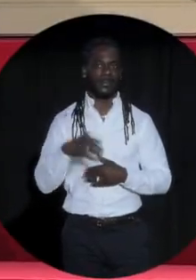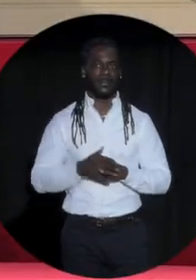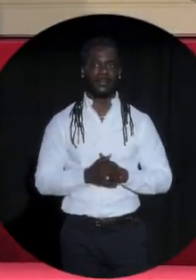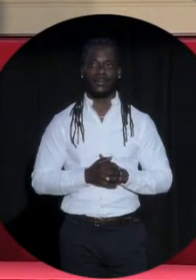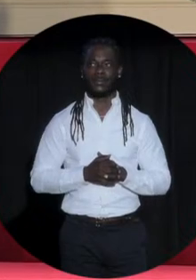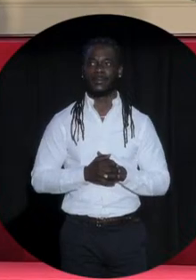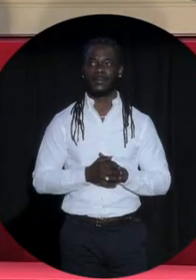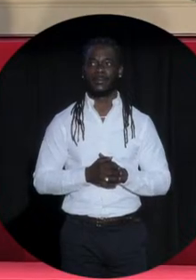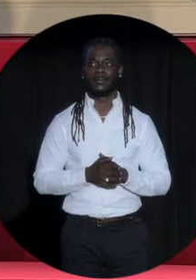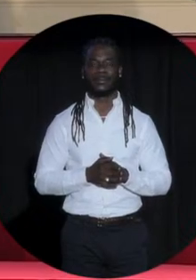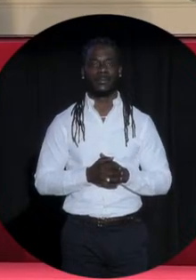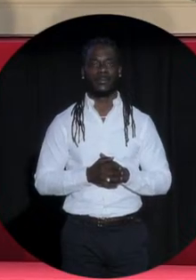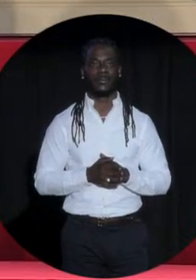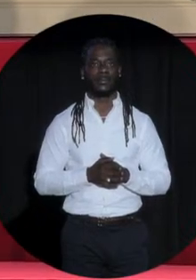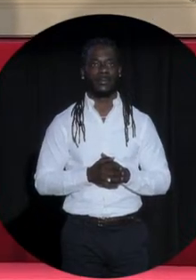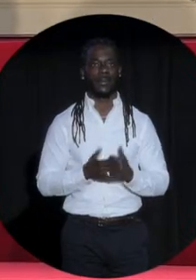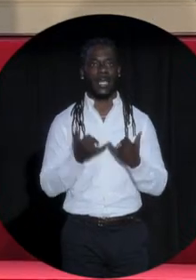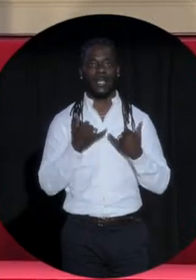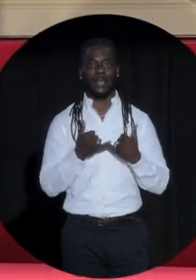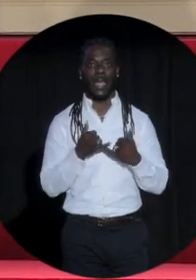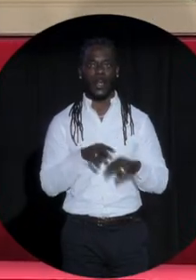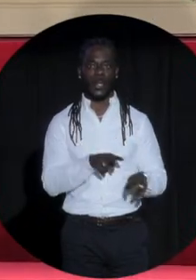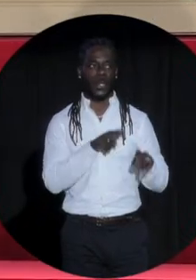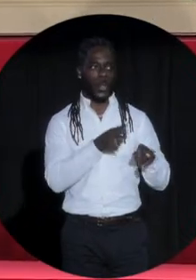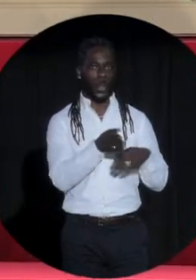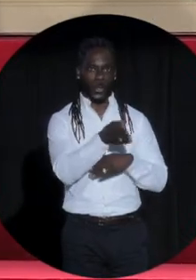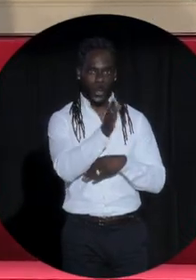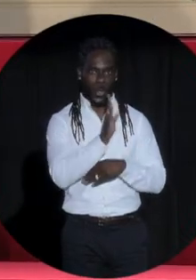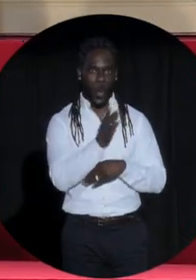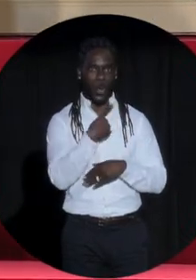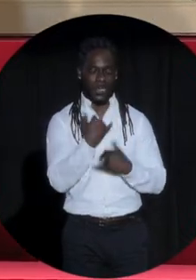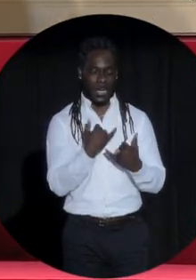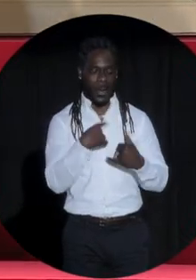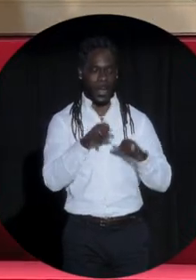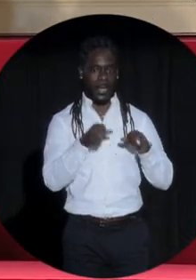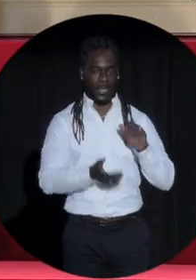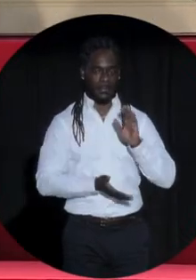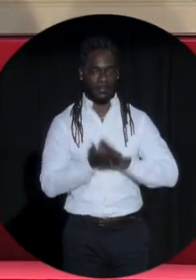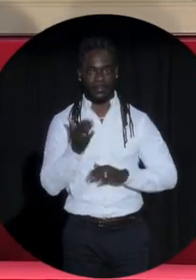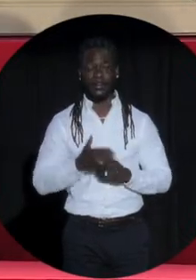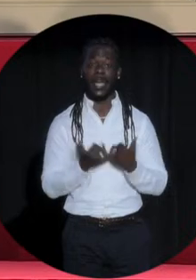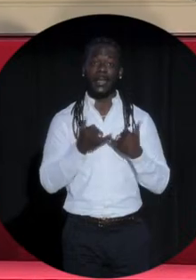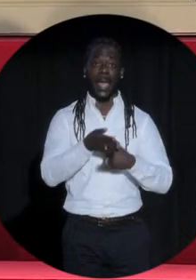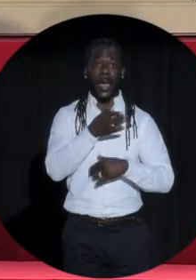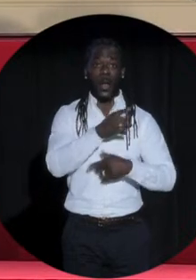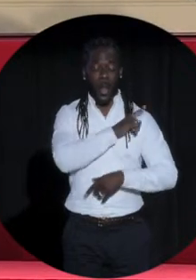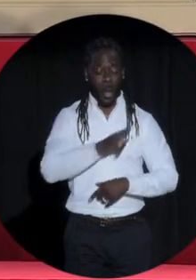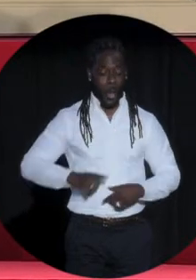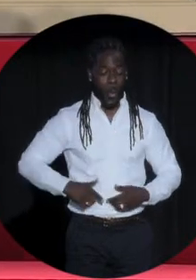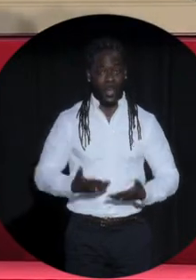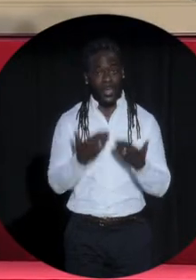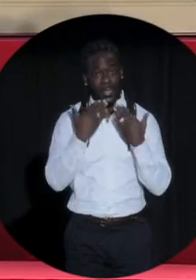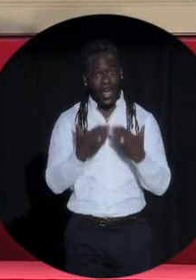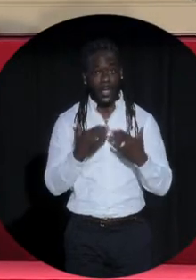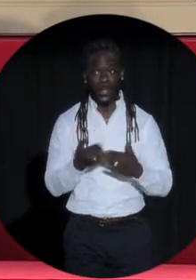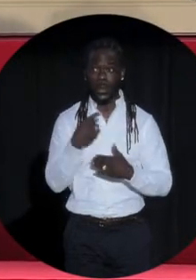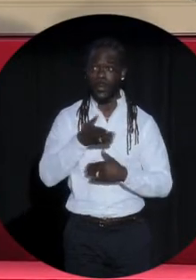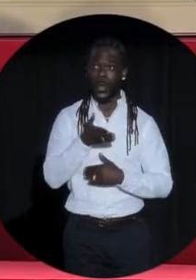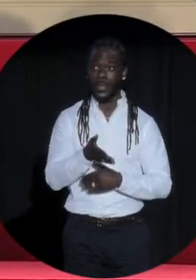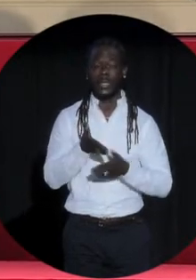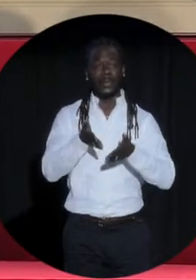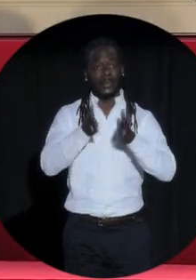Now let's look to the Lord so that we may be dismissed. Now, Lord, thank you for